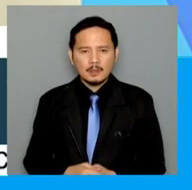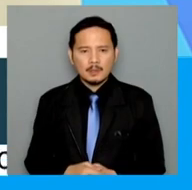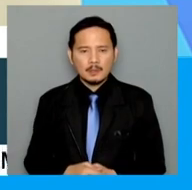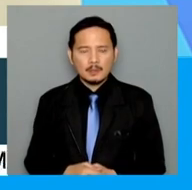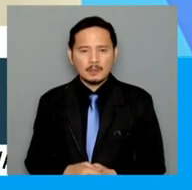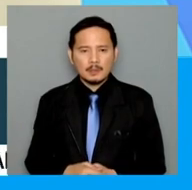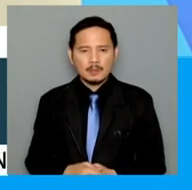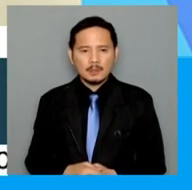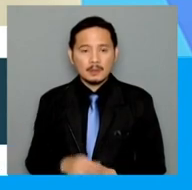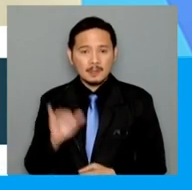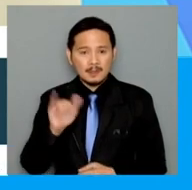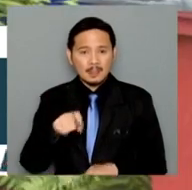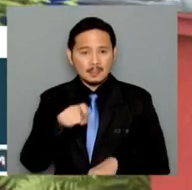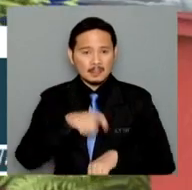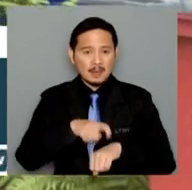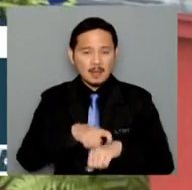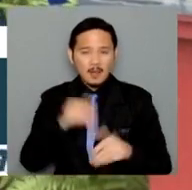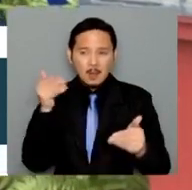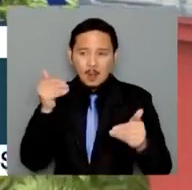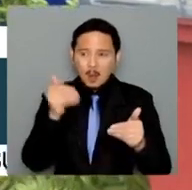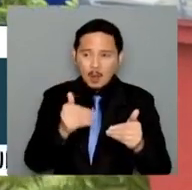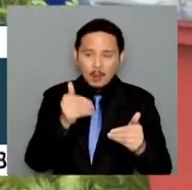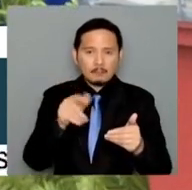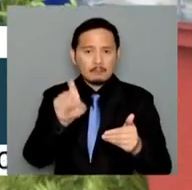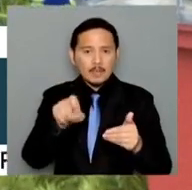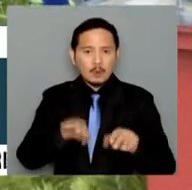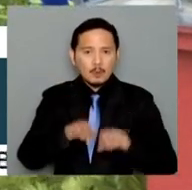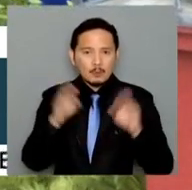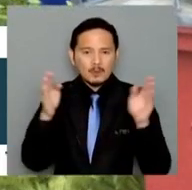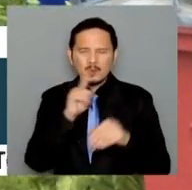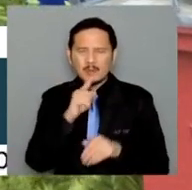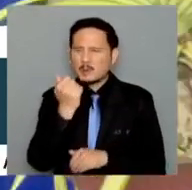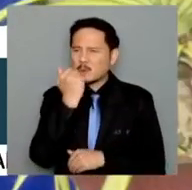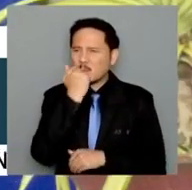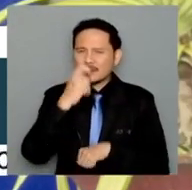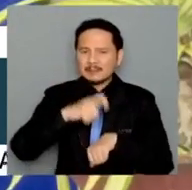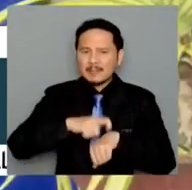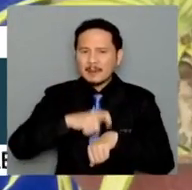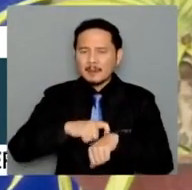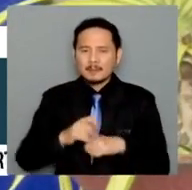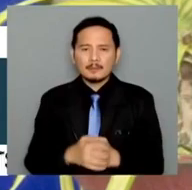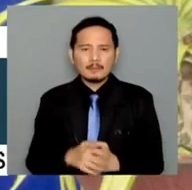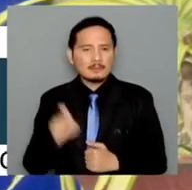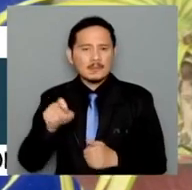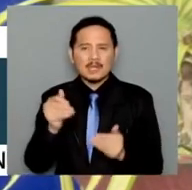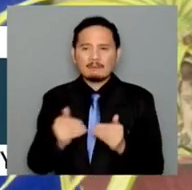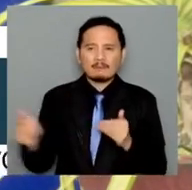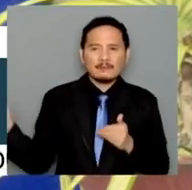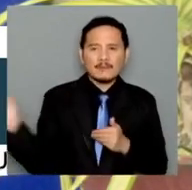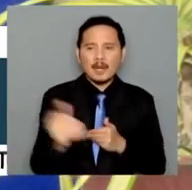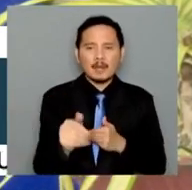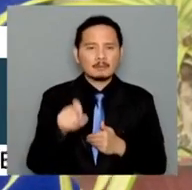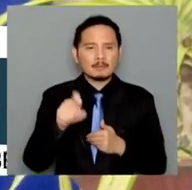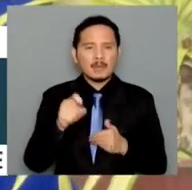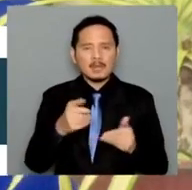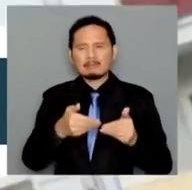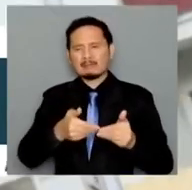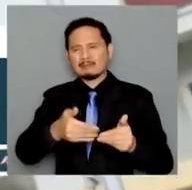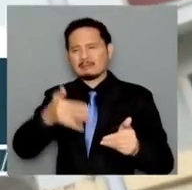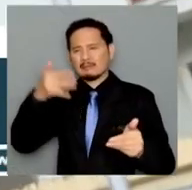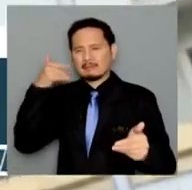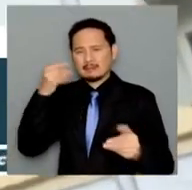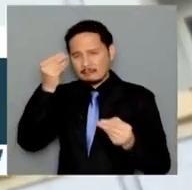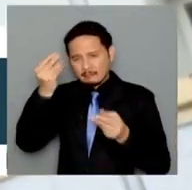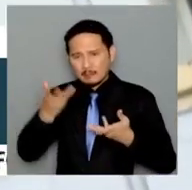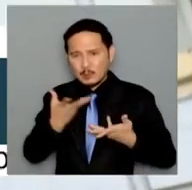to open, doon pa nila mali ang timing, kumbaga. Hindi tama yun. Dapat may sufficient notice sana. Gusto